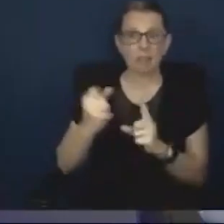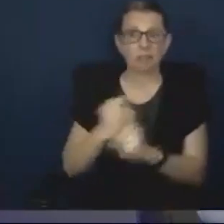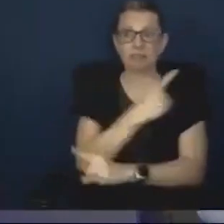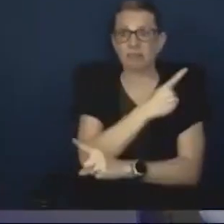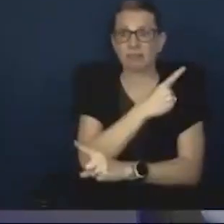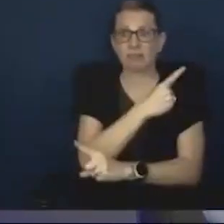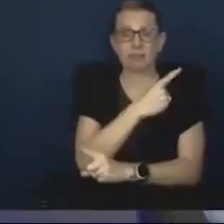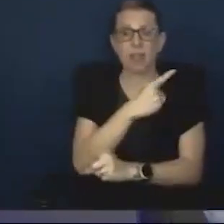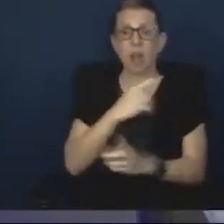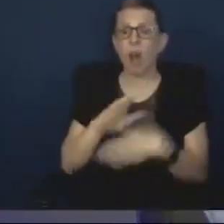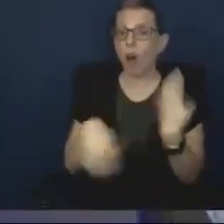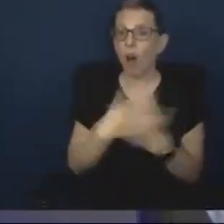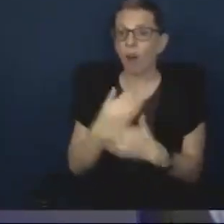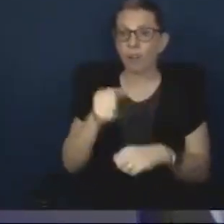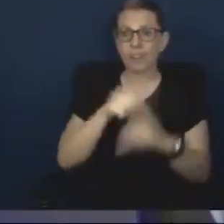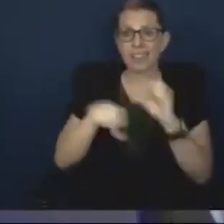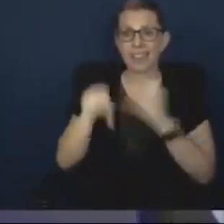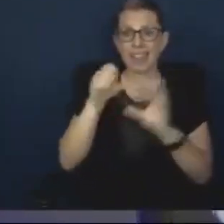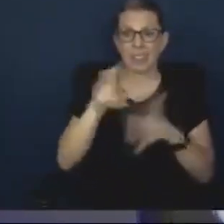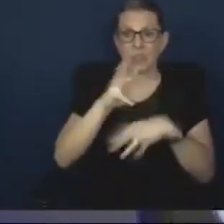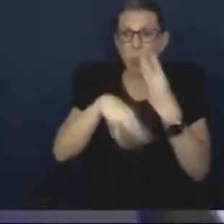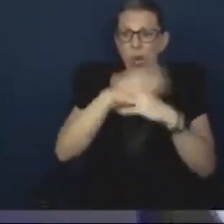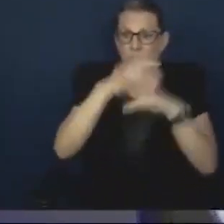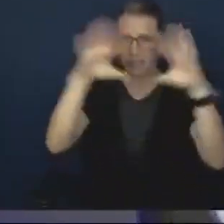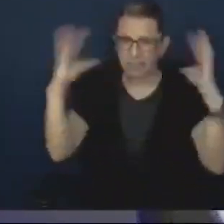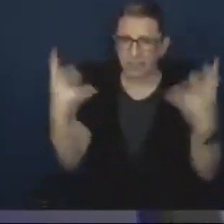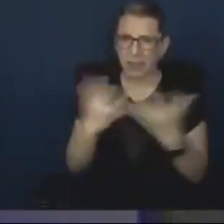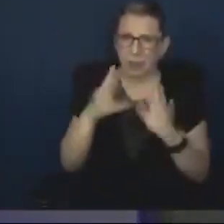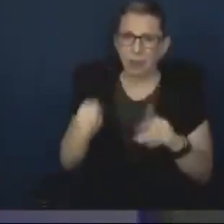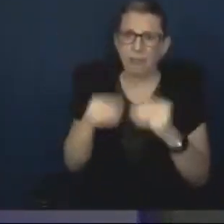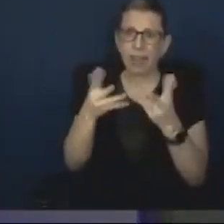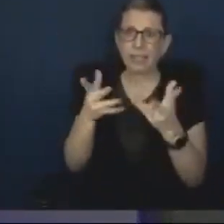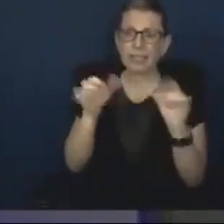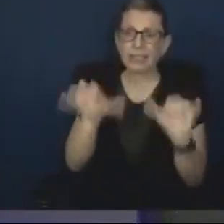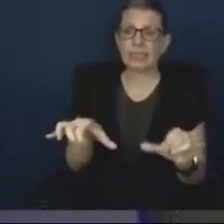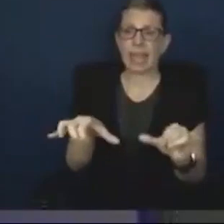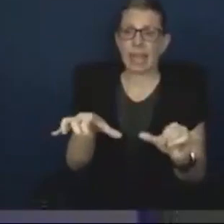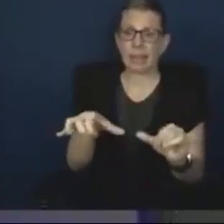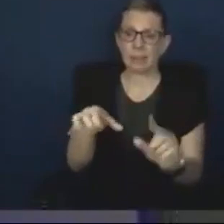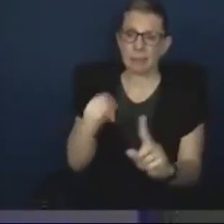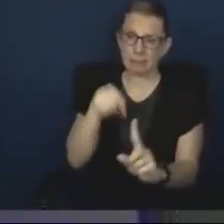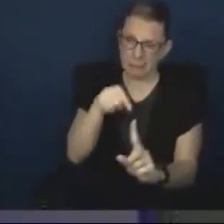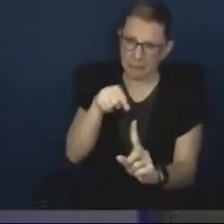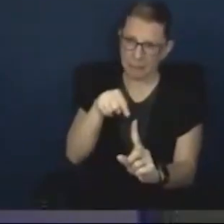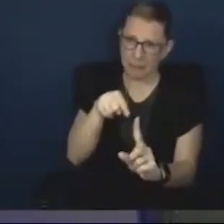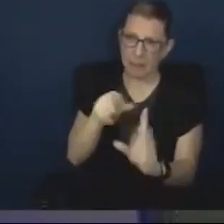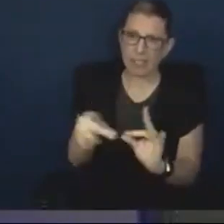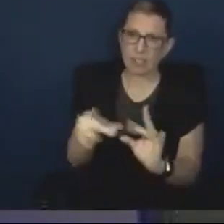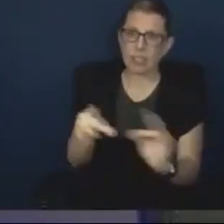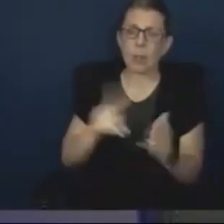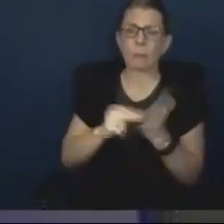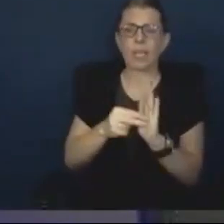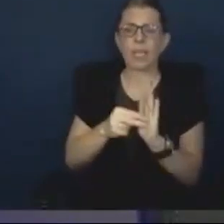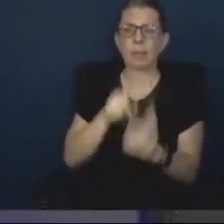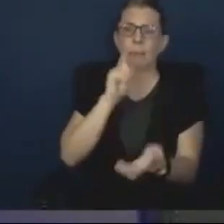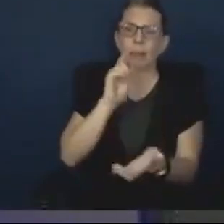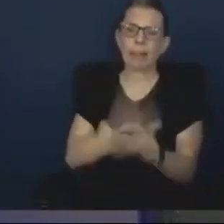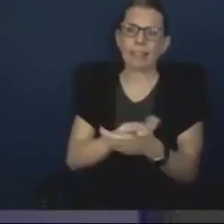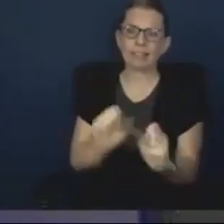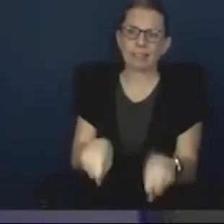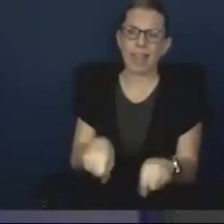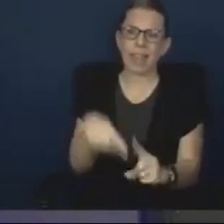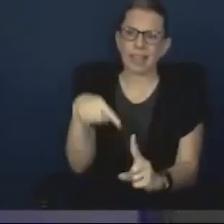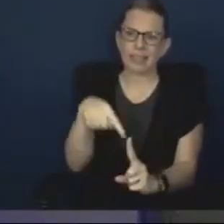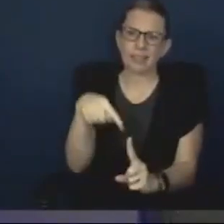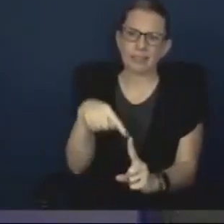scientists around the world really giving you the same core message, then there's something very believable about that, as opposed